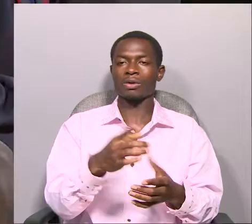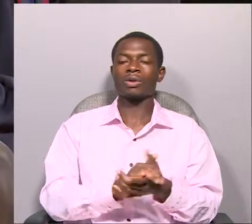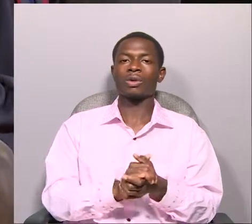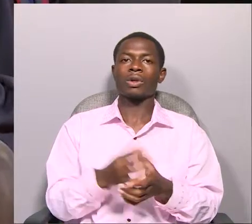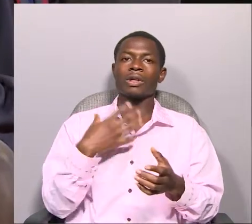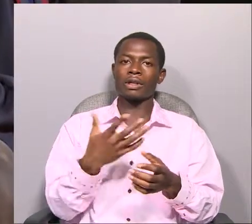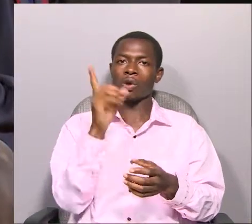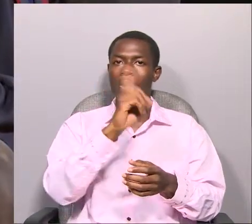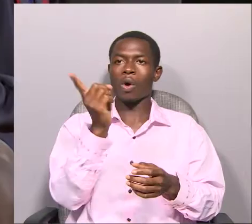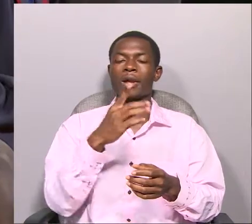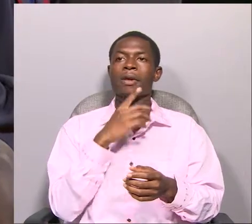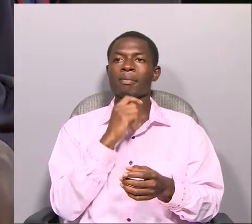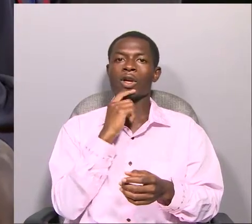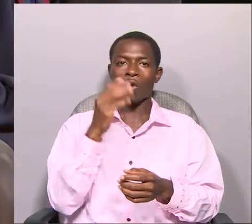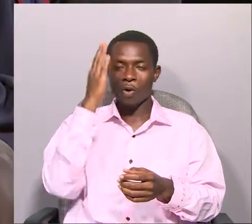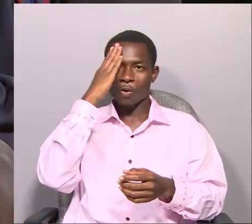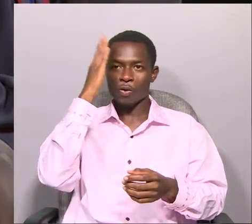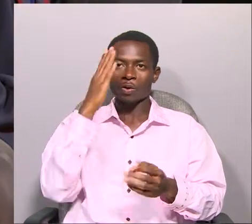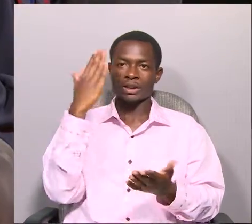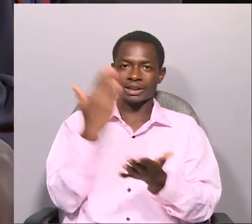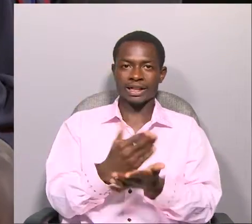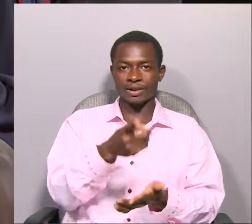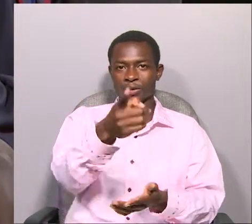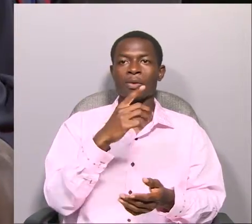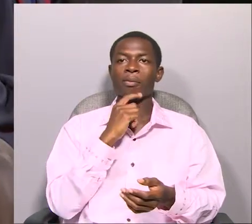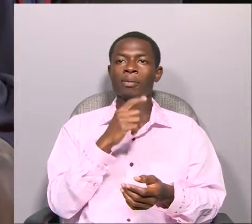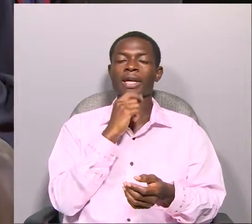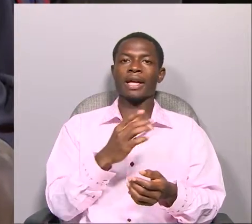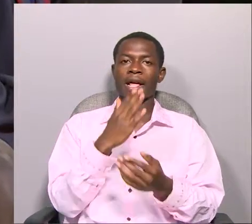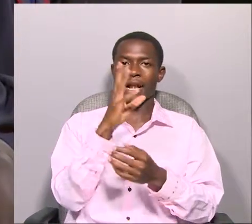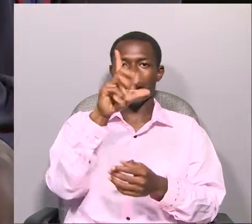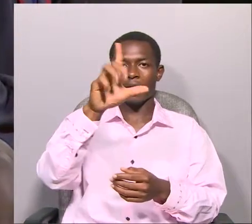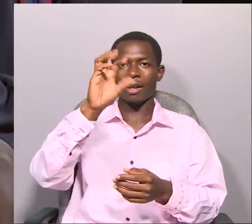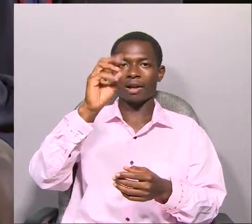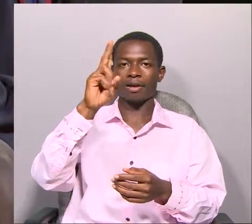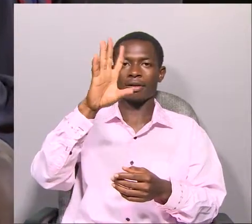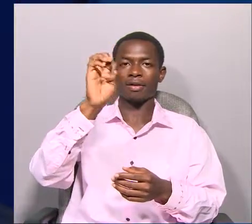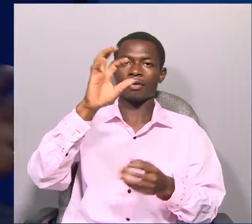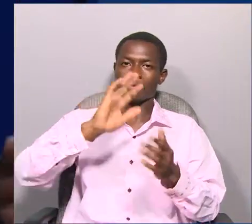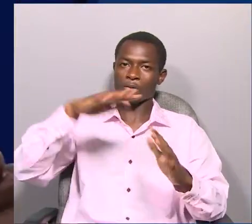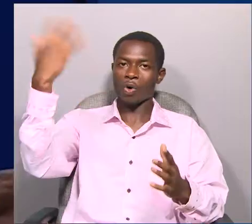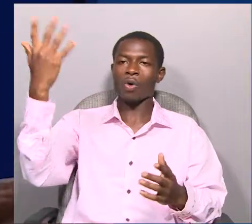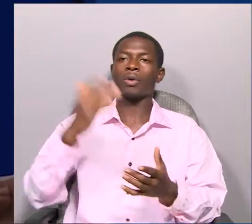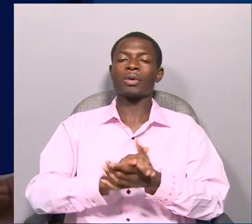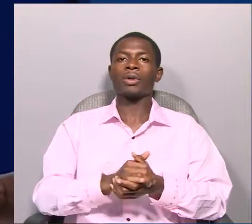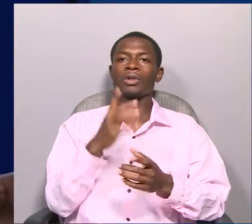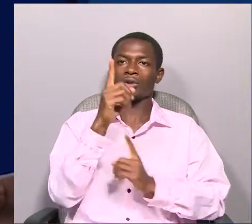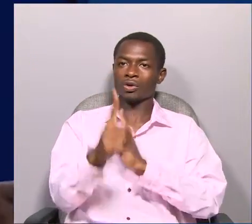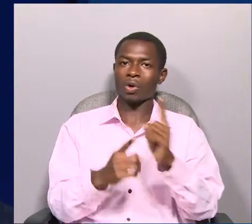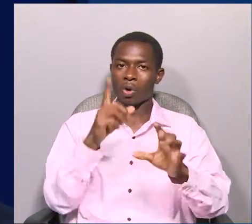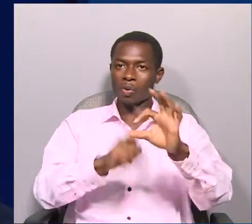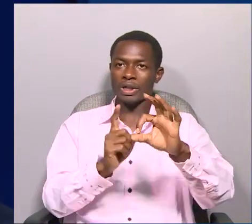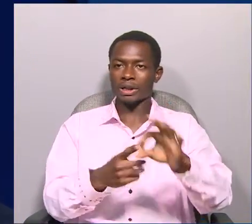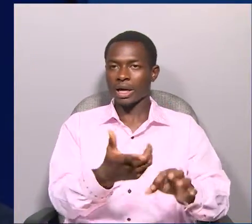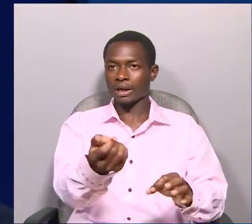purely because he is the only gentleman on the panel, I will begin with you, Honorable Lovemore Tapfumane, all the way from Chitungwiza. I know you've got some burning questions for the